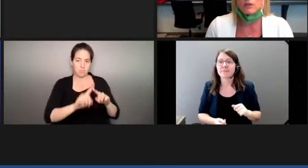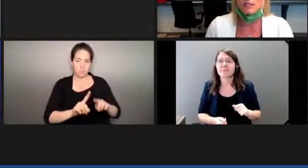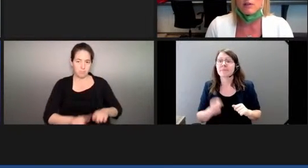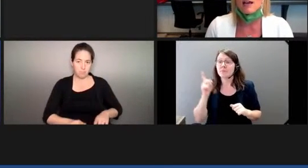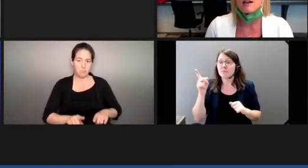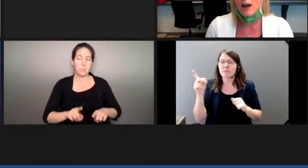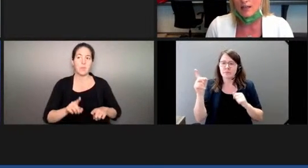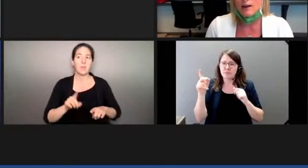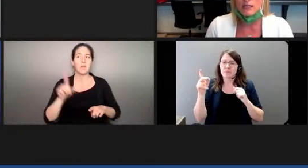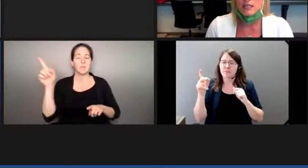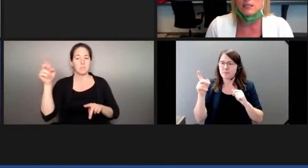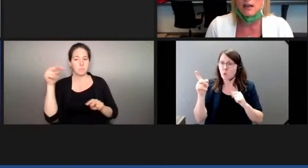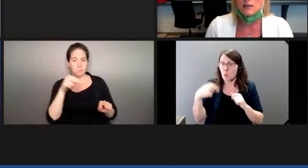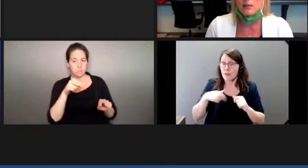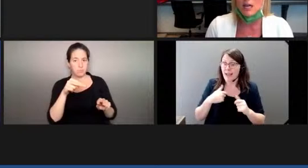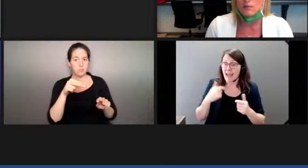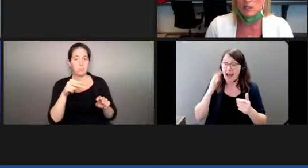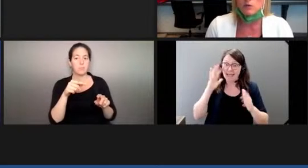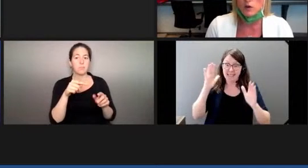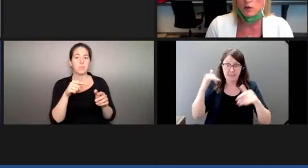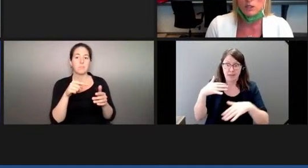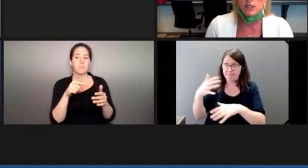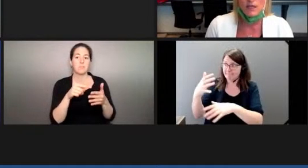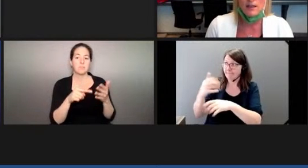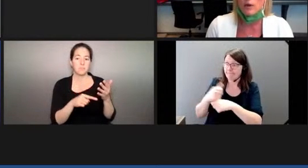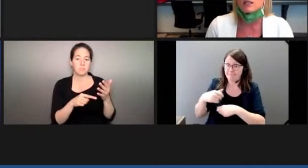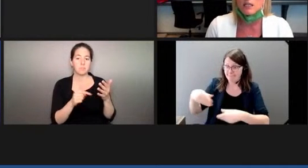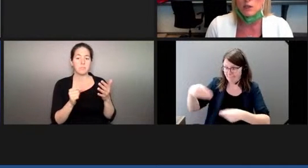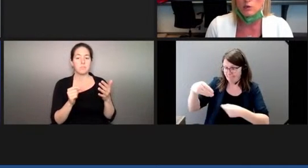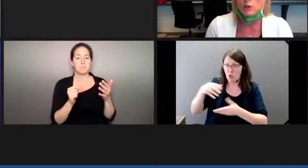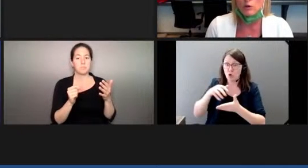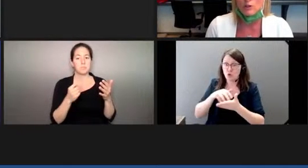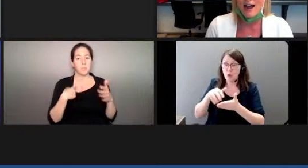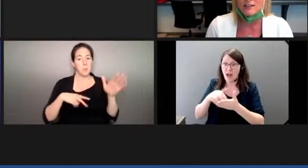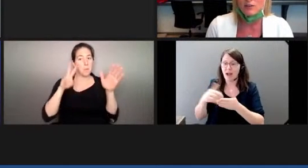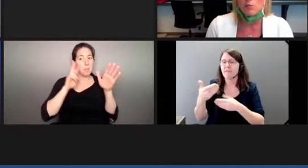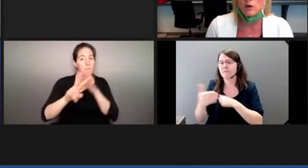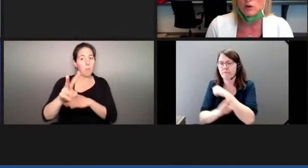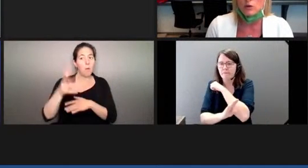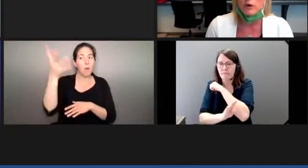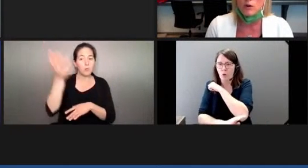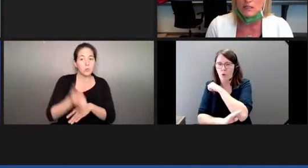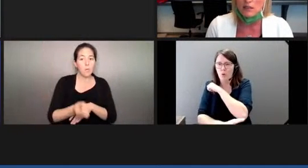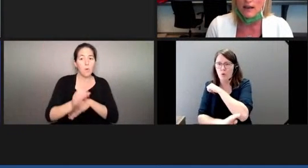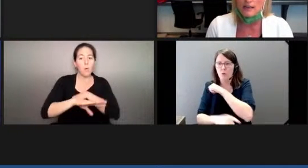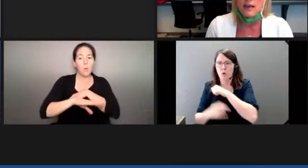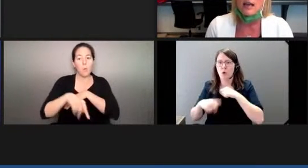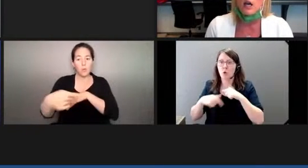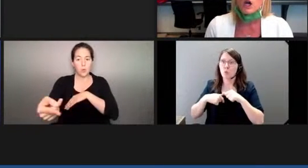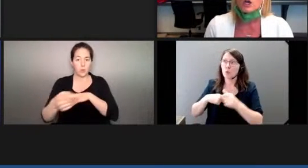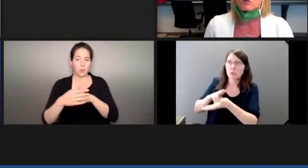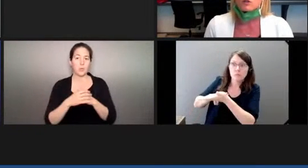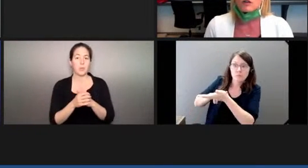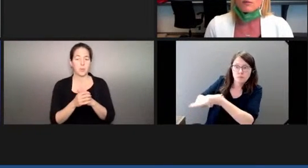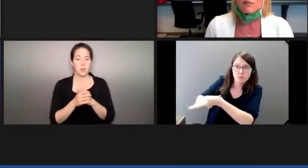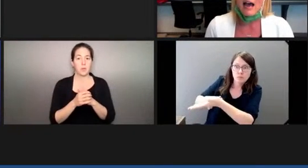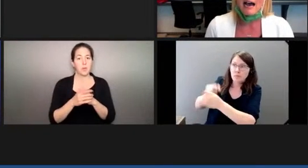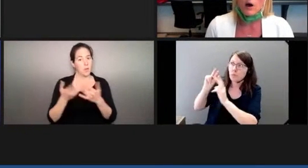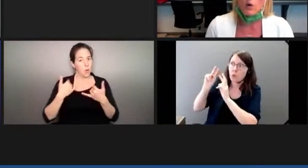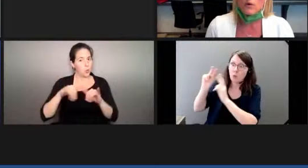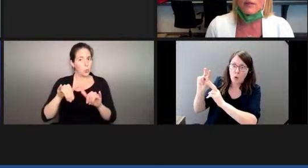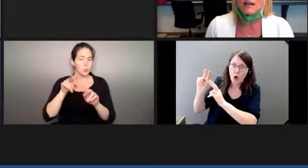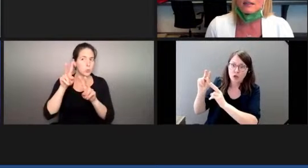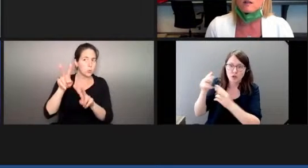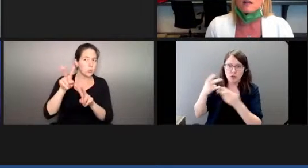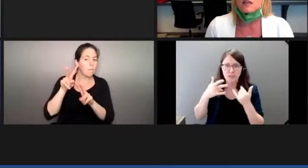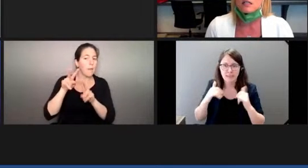anticipate receiving that or having that release sometime this fall. So it's something that we continue to actively monitor the progress on that. So in terms of